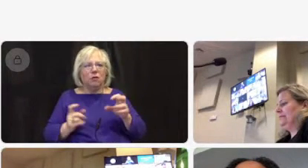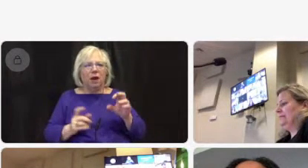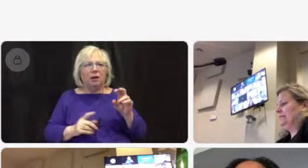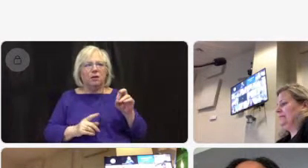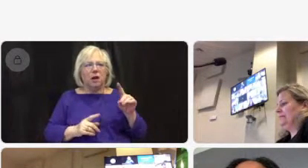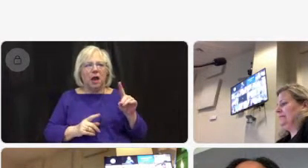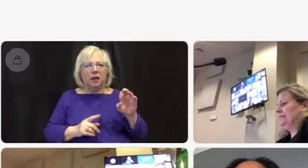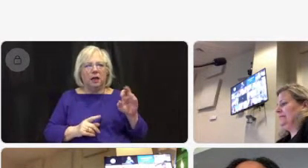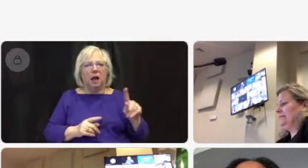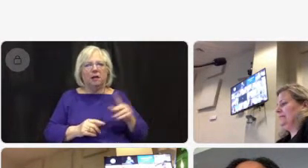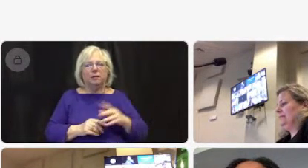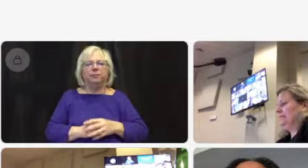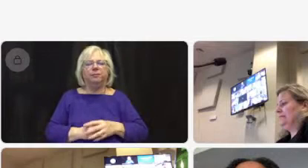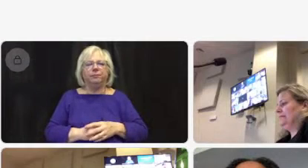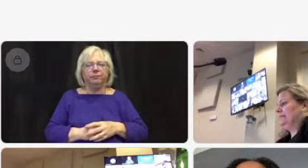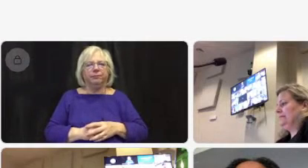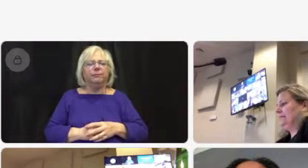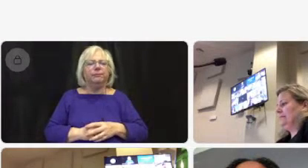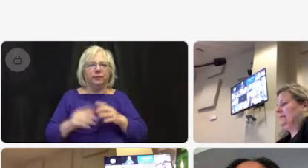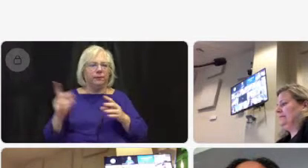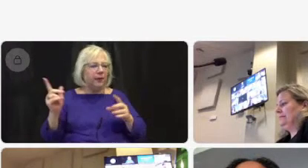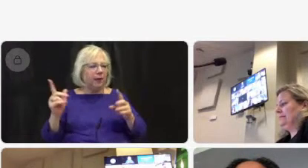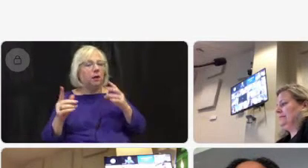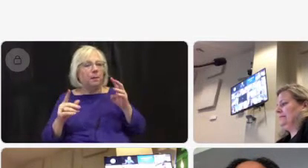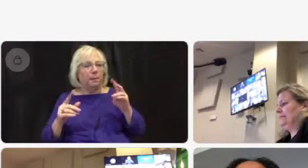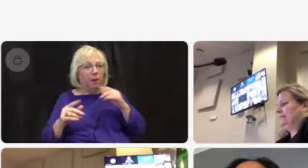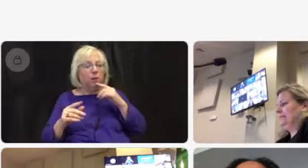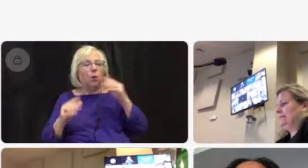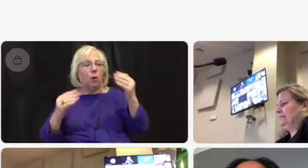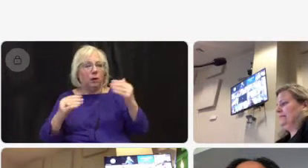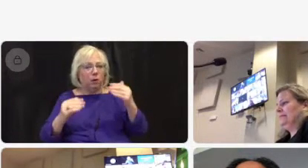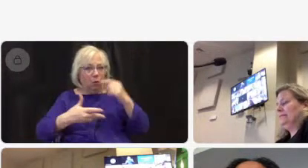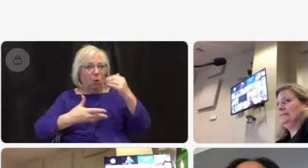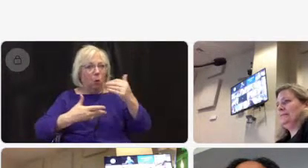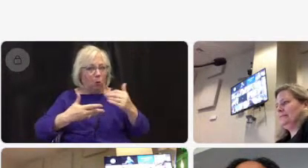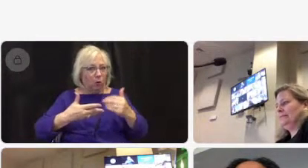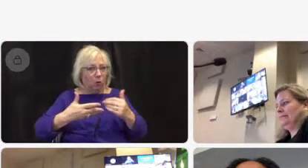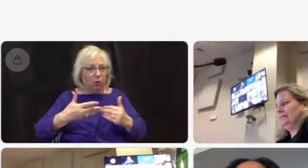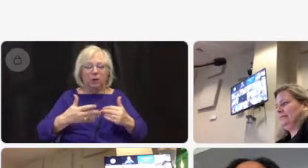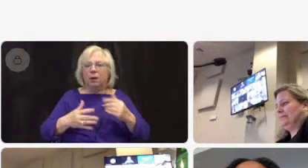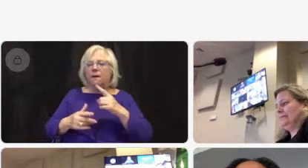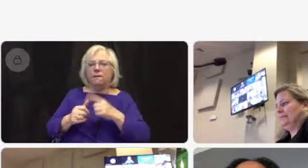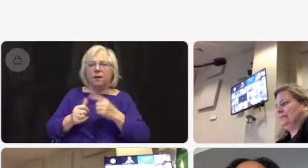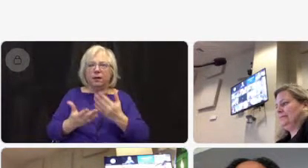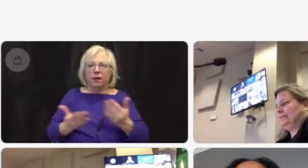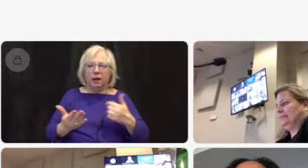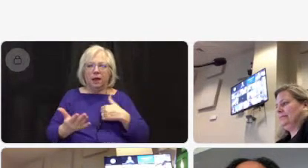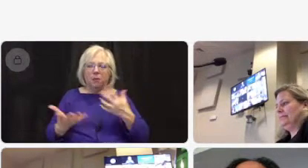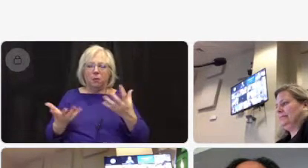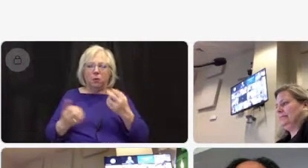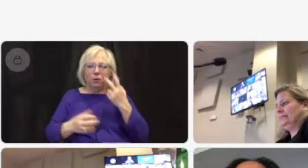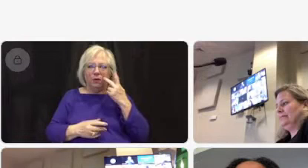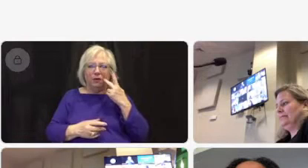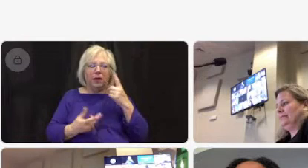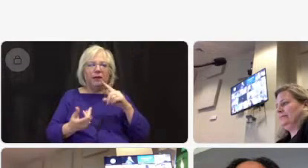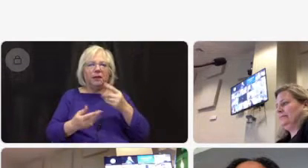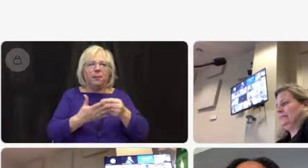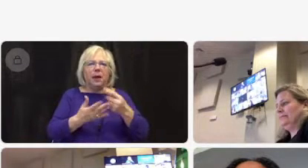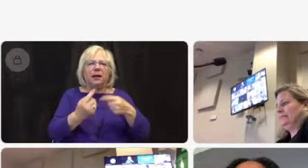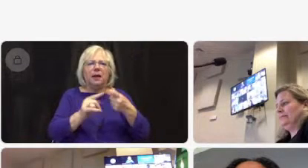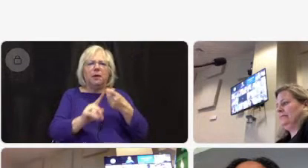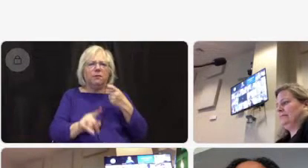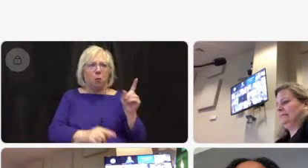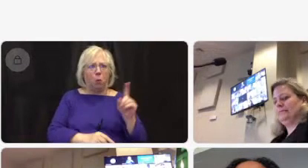No. Yeah, we can just go in order. Director Adcock. Yes. The first thing, I would want to see where you're taking the money from. Yes,